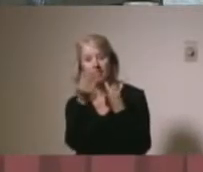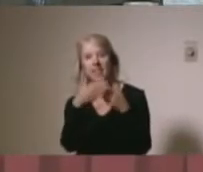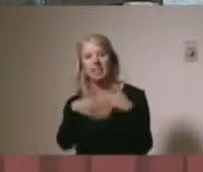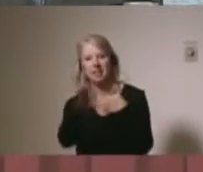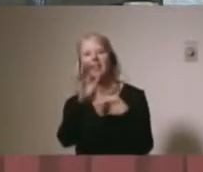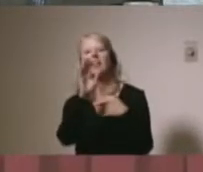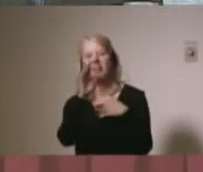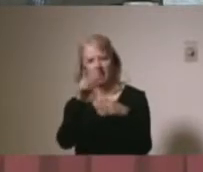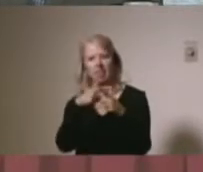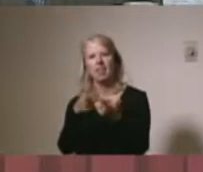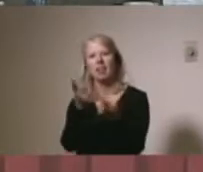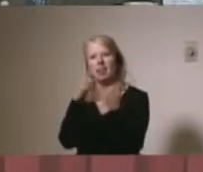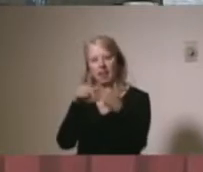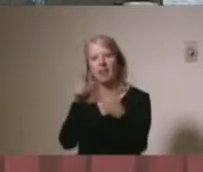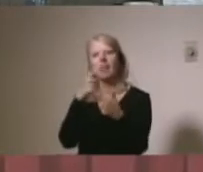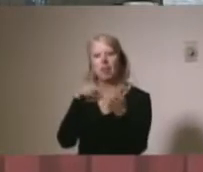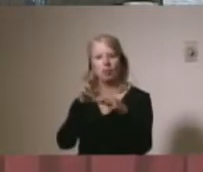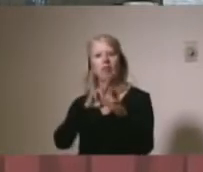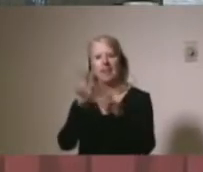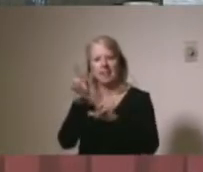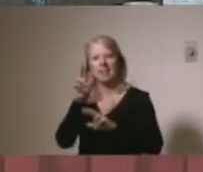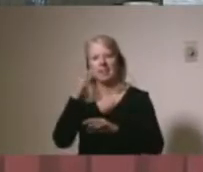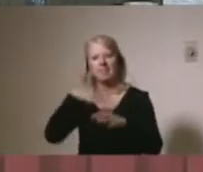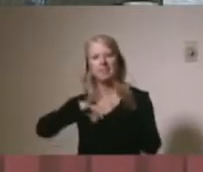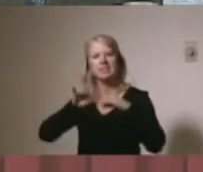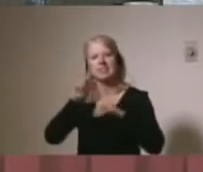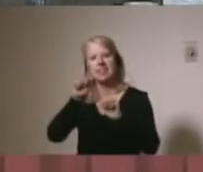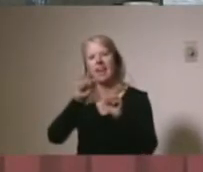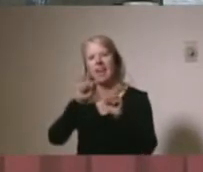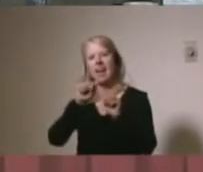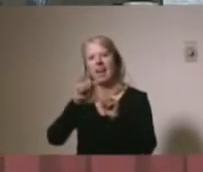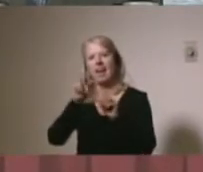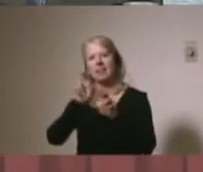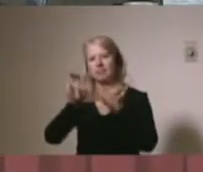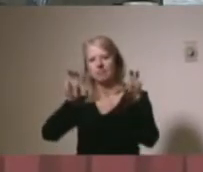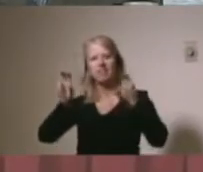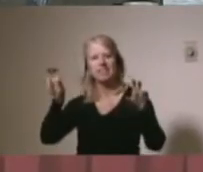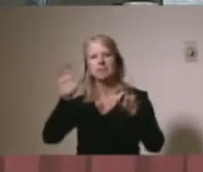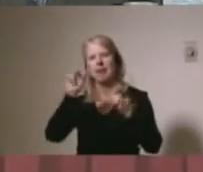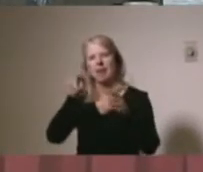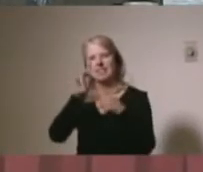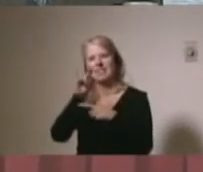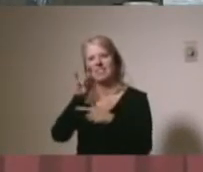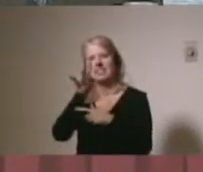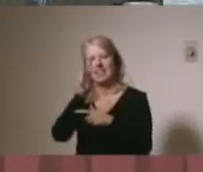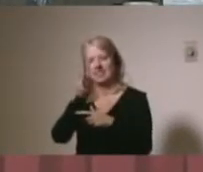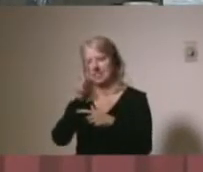will start returning dividends to its parent.